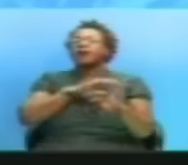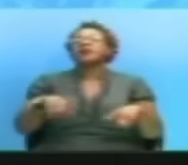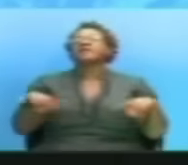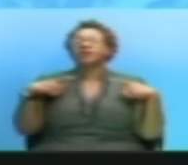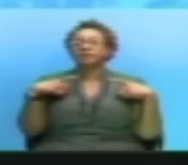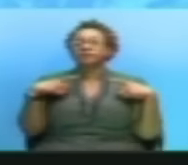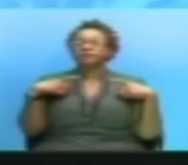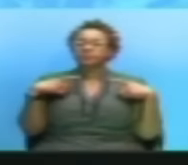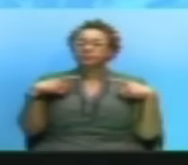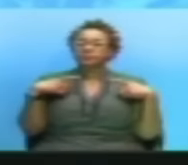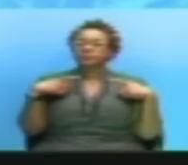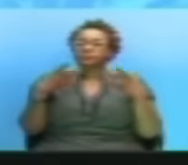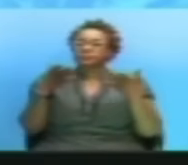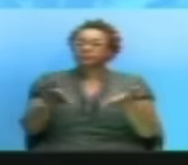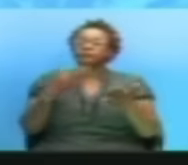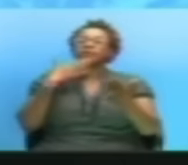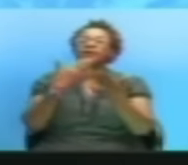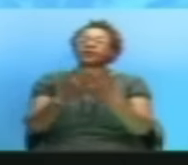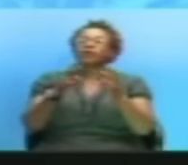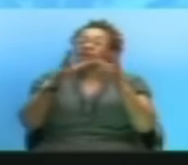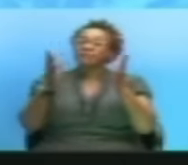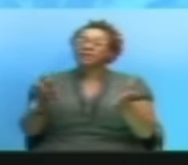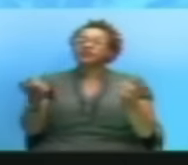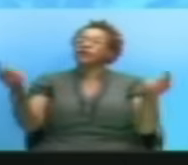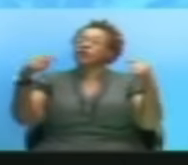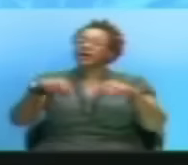have to cut it off there. Thank you so much, gentlemen, for coming in